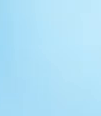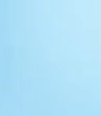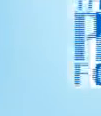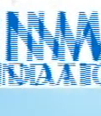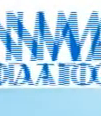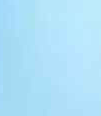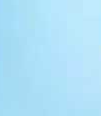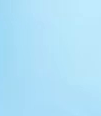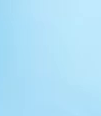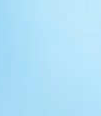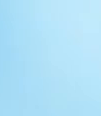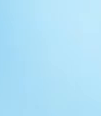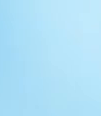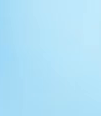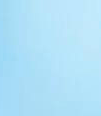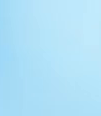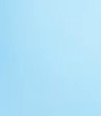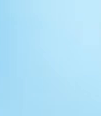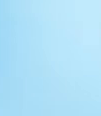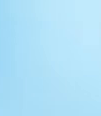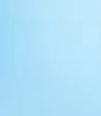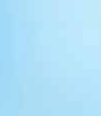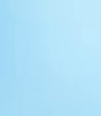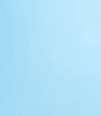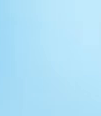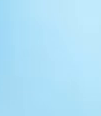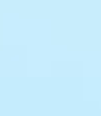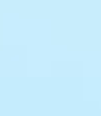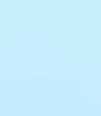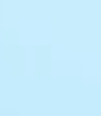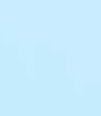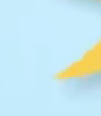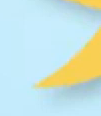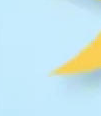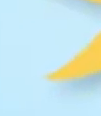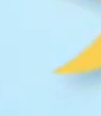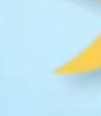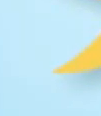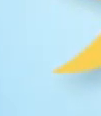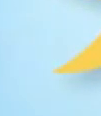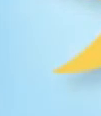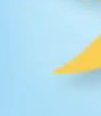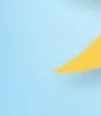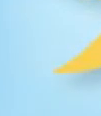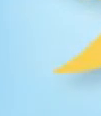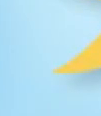FINMA Foundation, University of Northeastern Philippines.